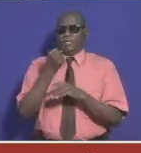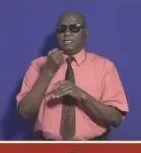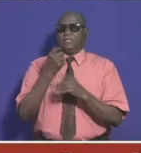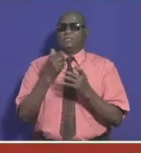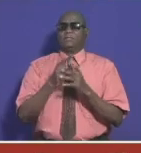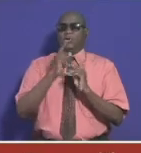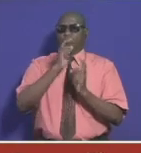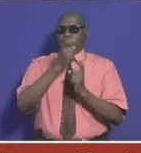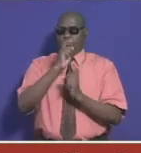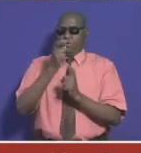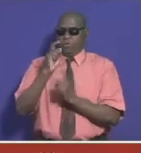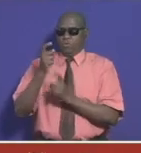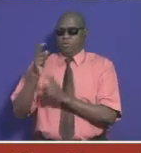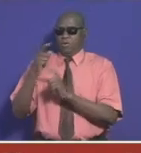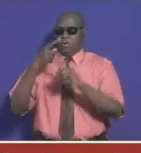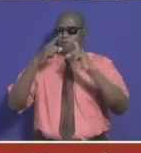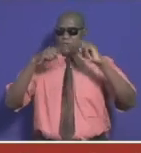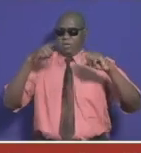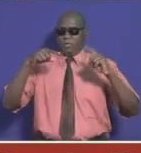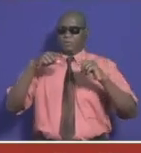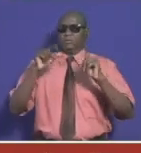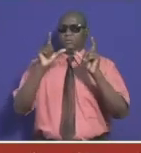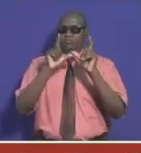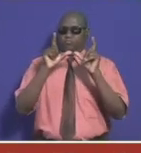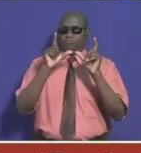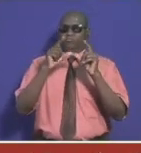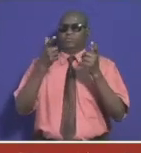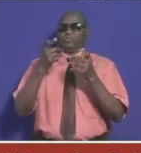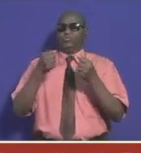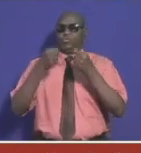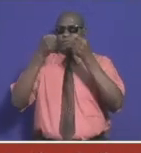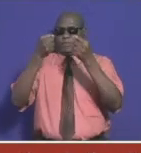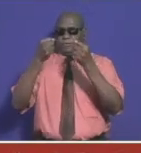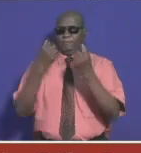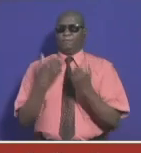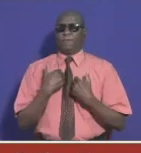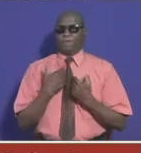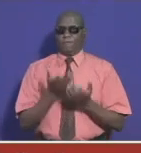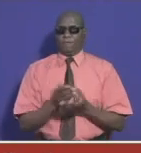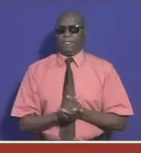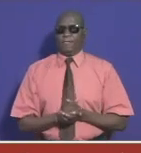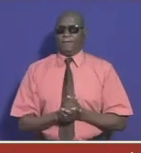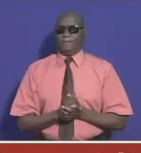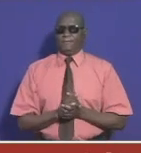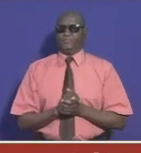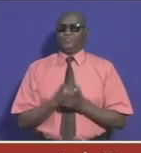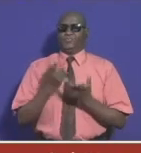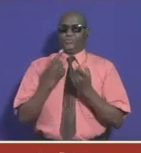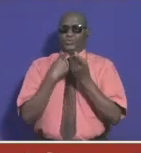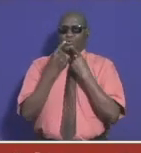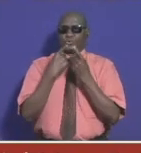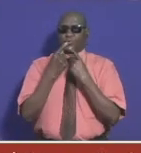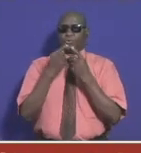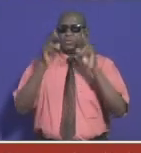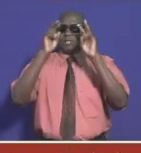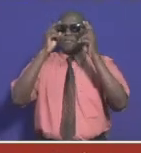by awarding various prizes, including certificates and trophies. The award, well done. While addressing this year's theme for